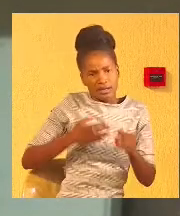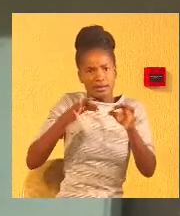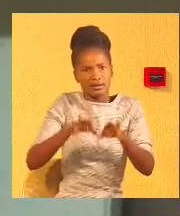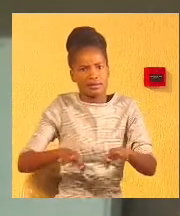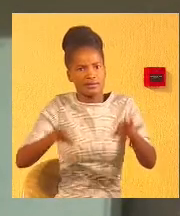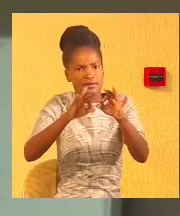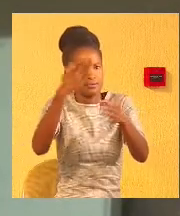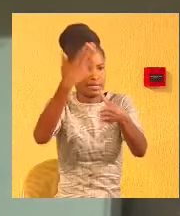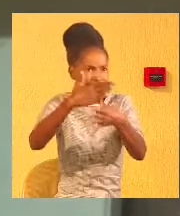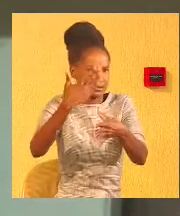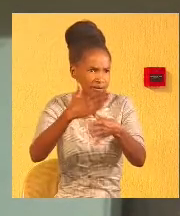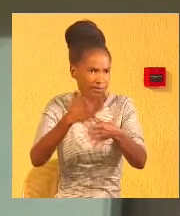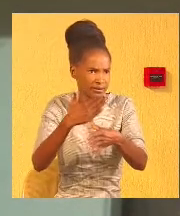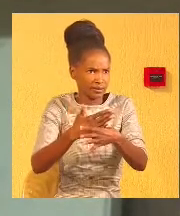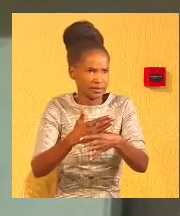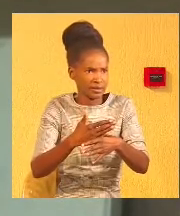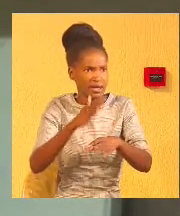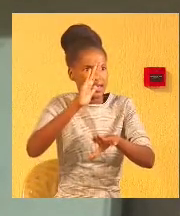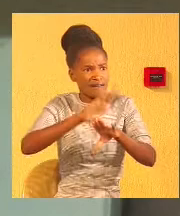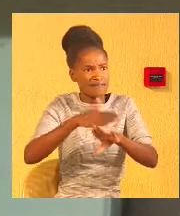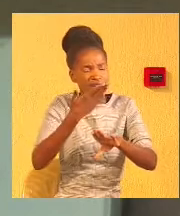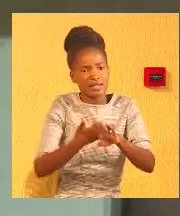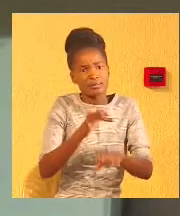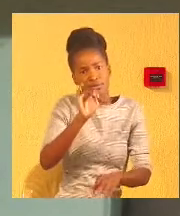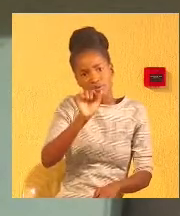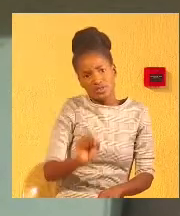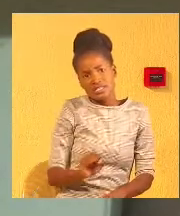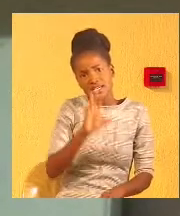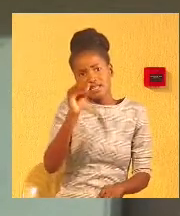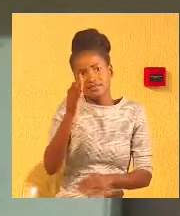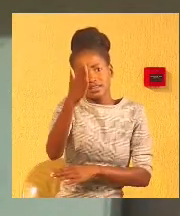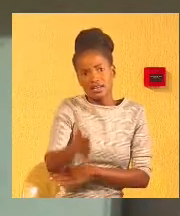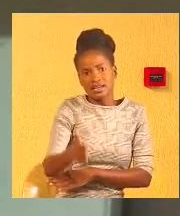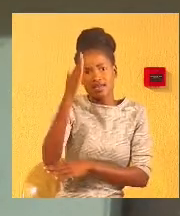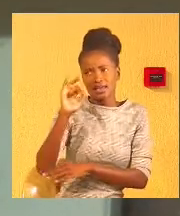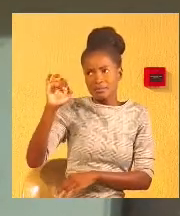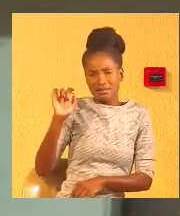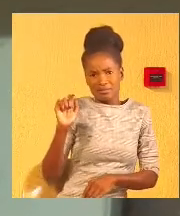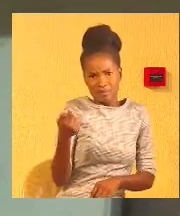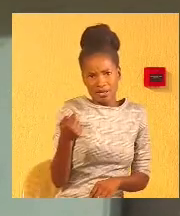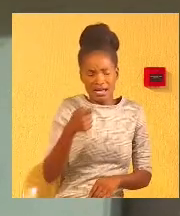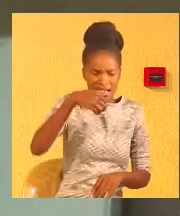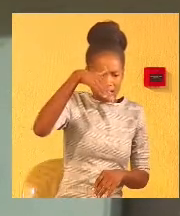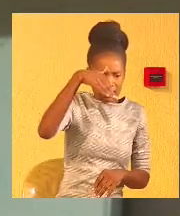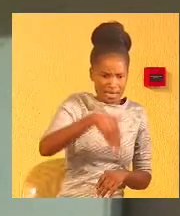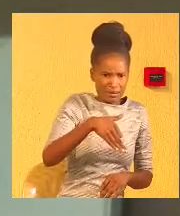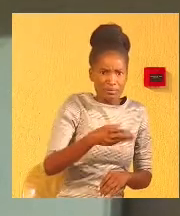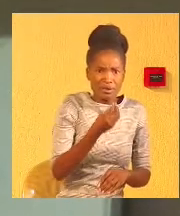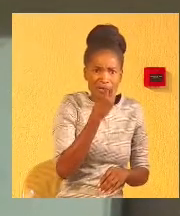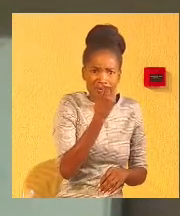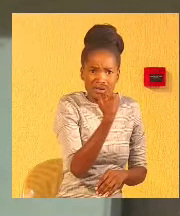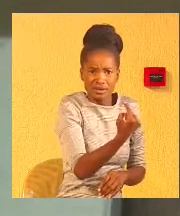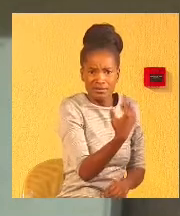happen if perhaps South Africa could close their border today? Will the country able to feed its own